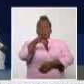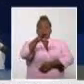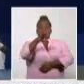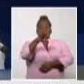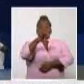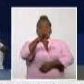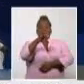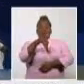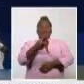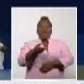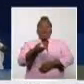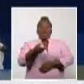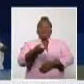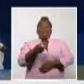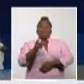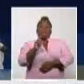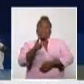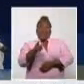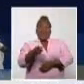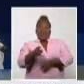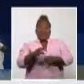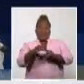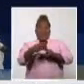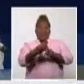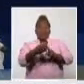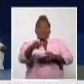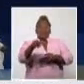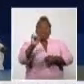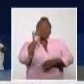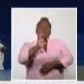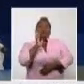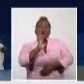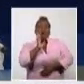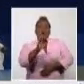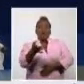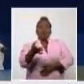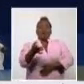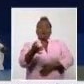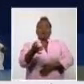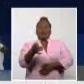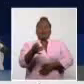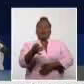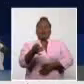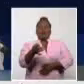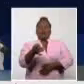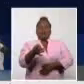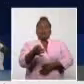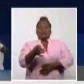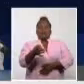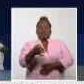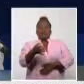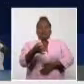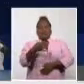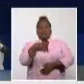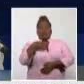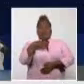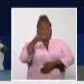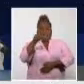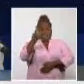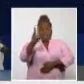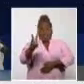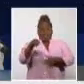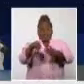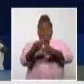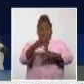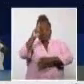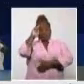days, and he had already been reported in previous days as in critical condition.